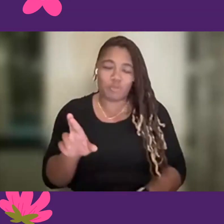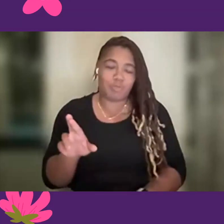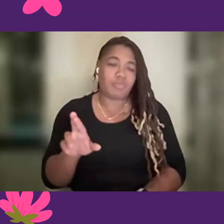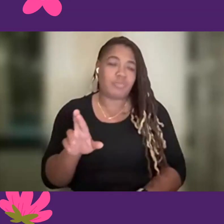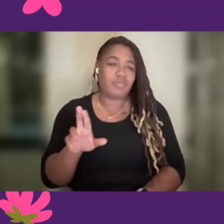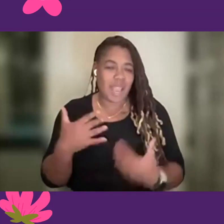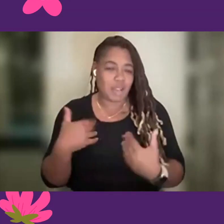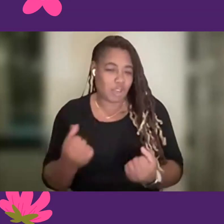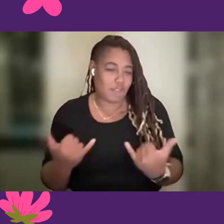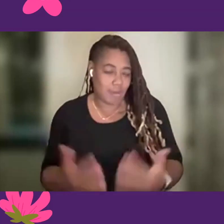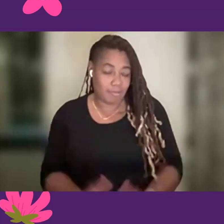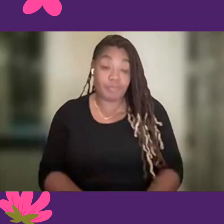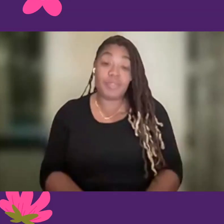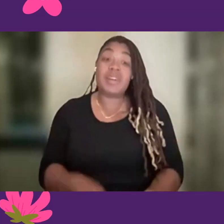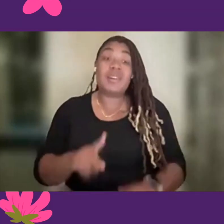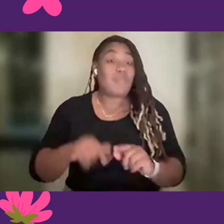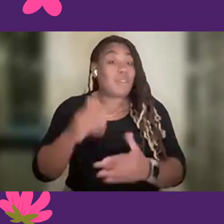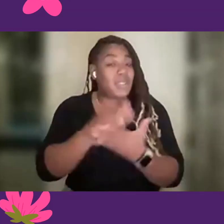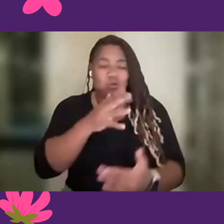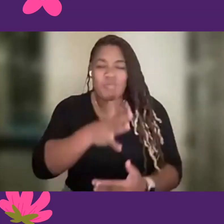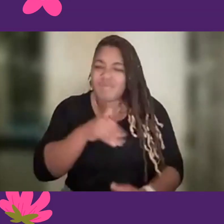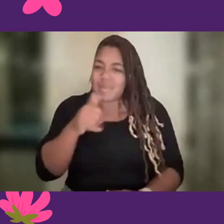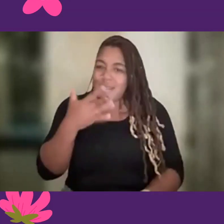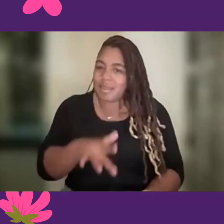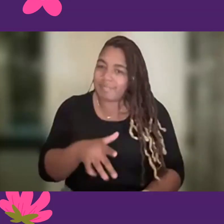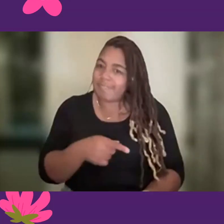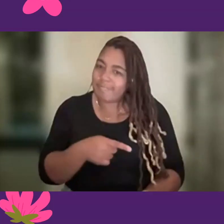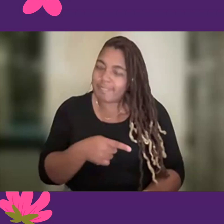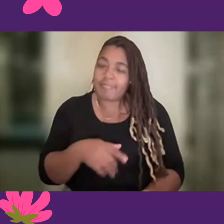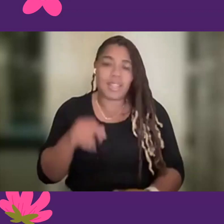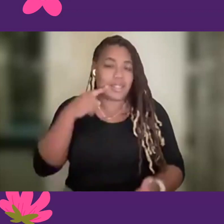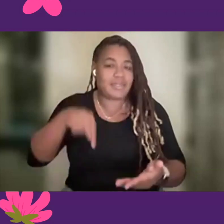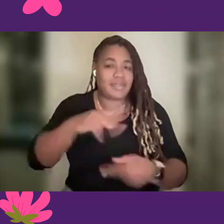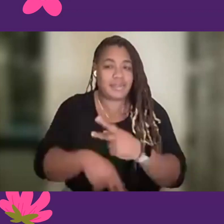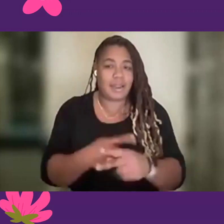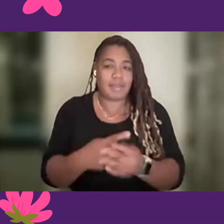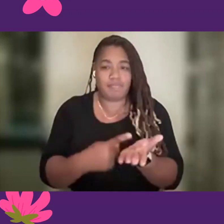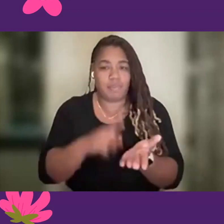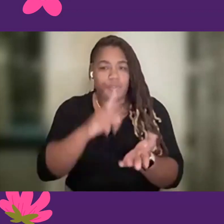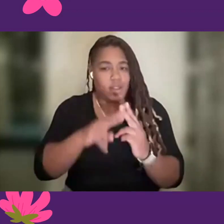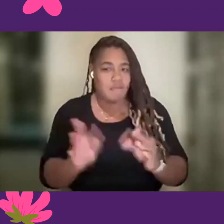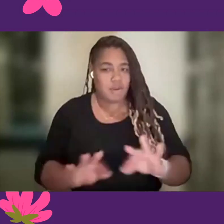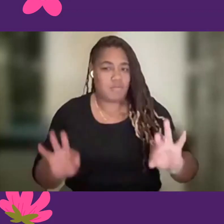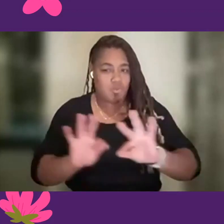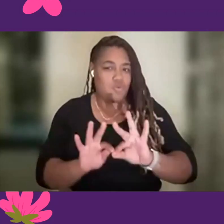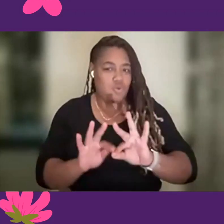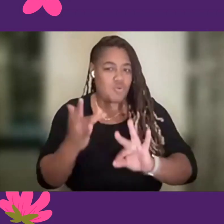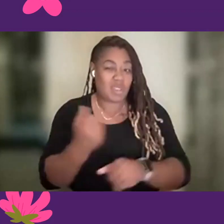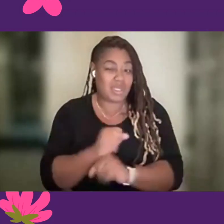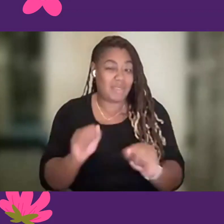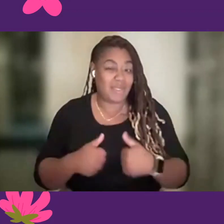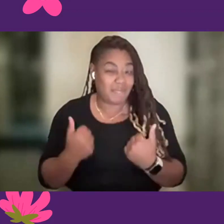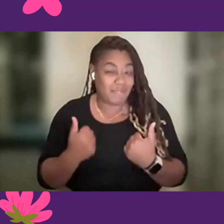But for the women who are not so lucky, I believe that discussions like this are so important because they save lives and they